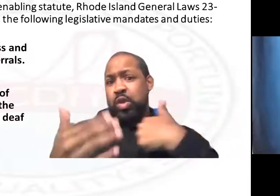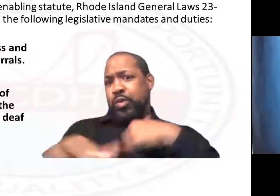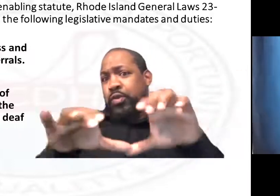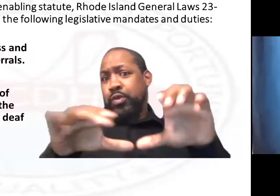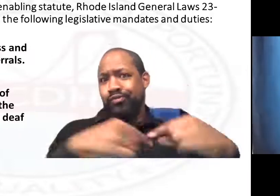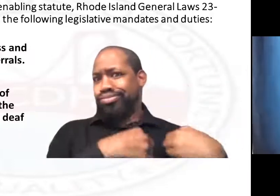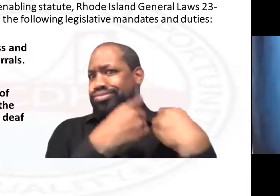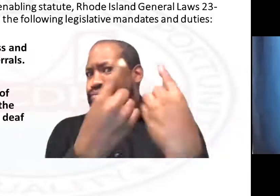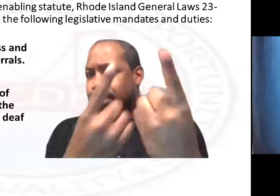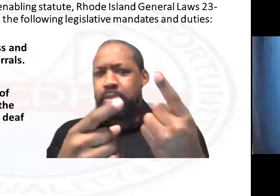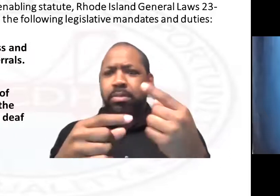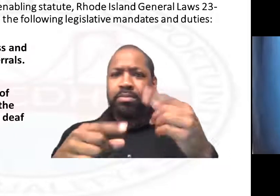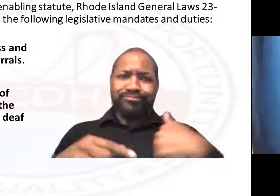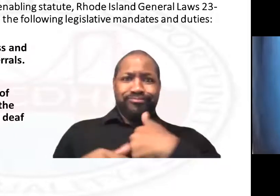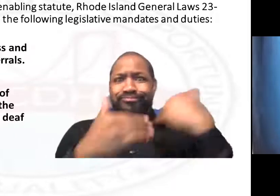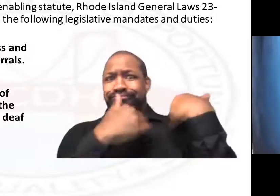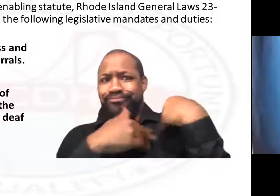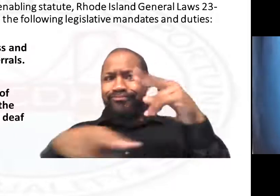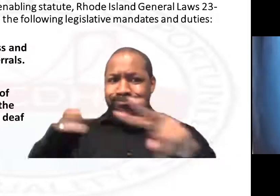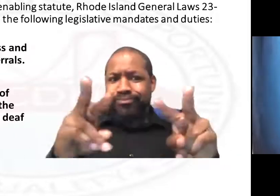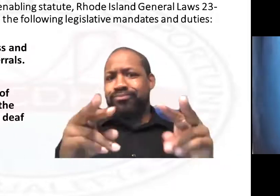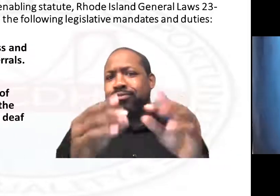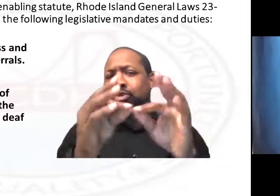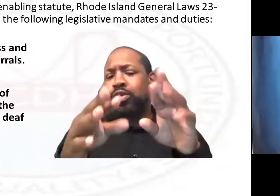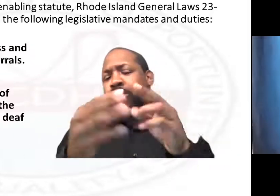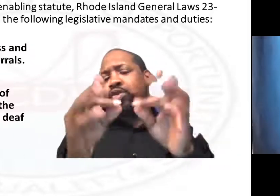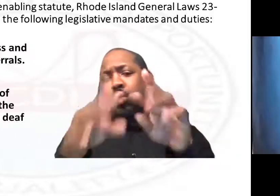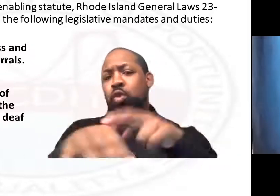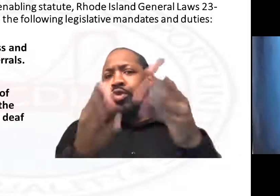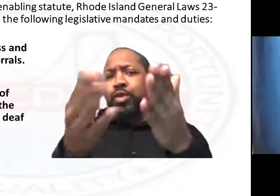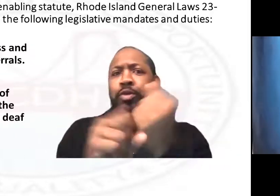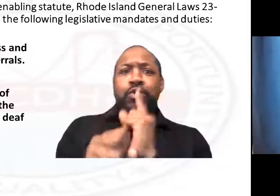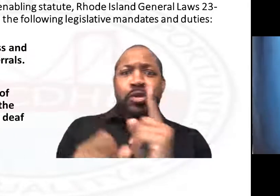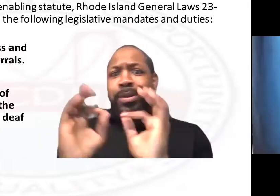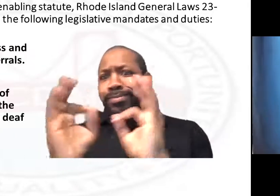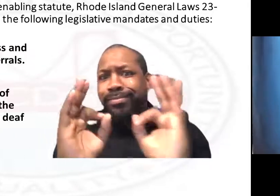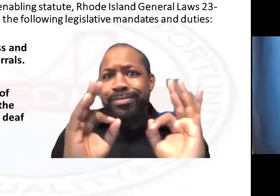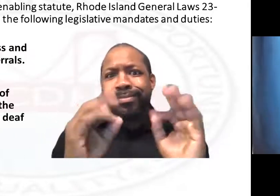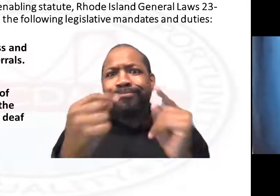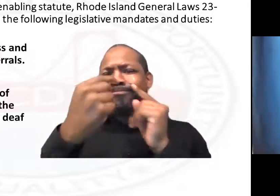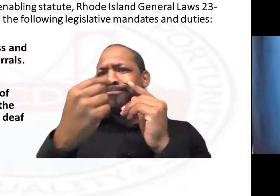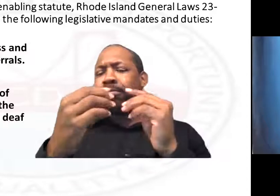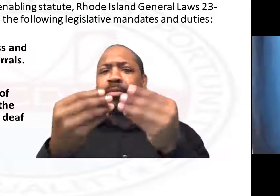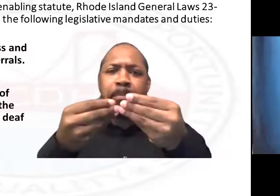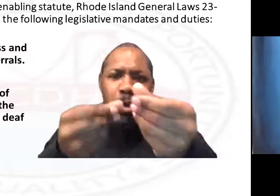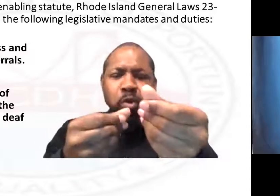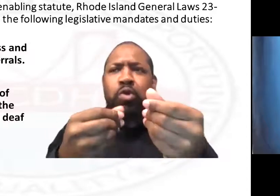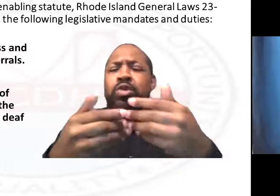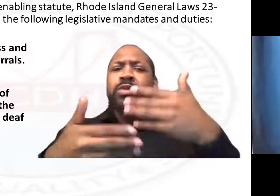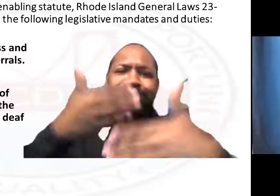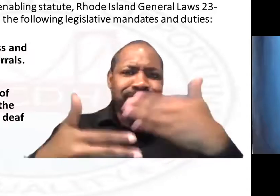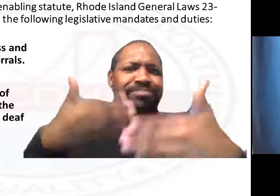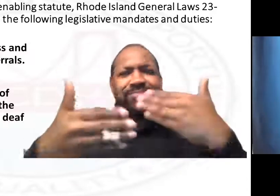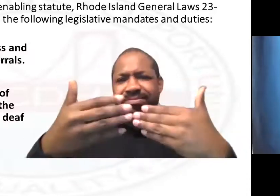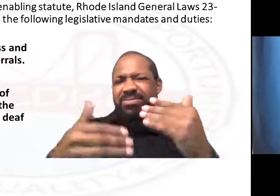service. So we've been doing that for a number of years, taking on that responsibility of interpreter referral services